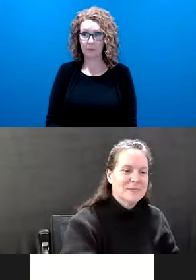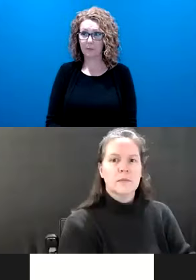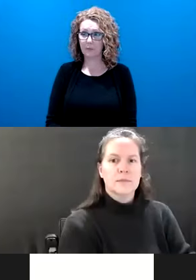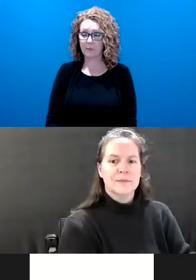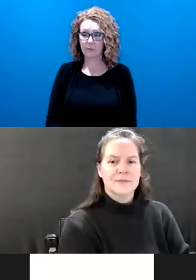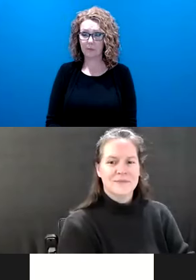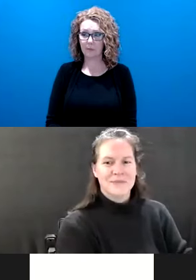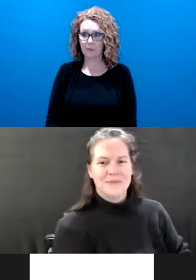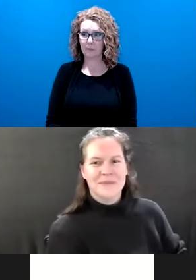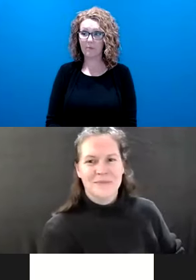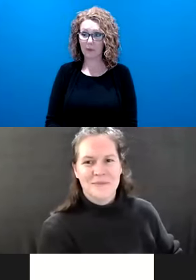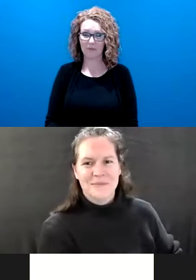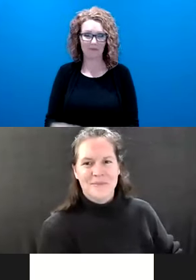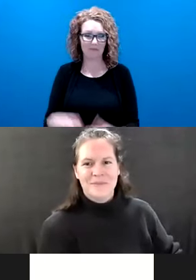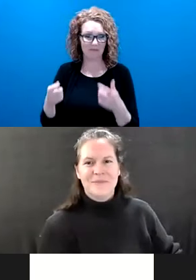Okay.